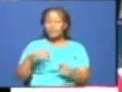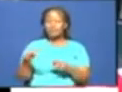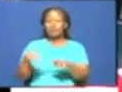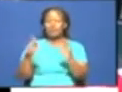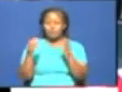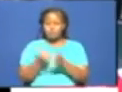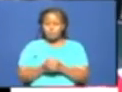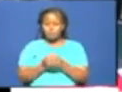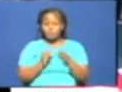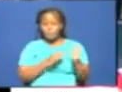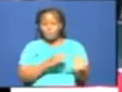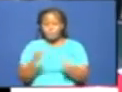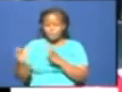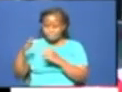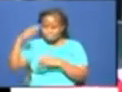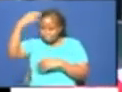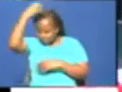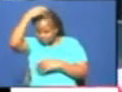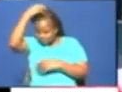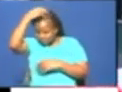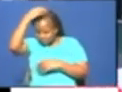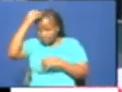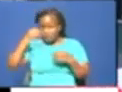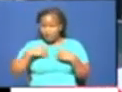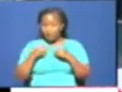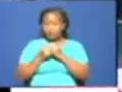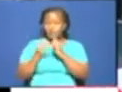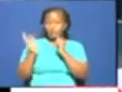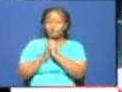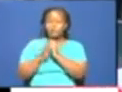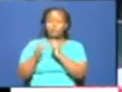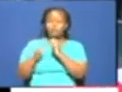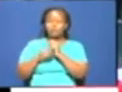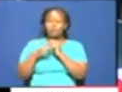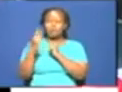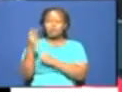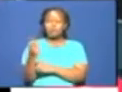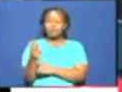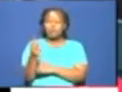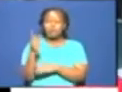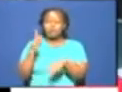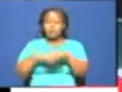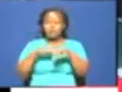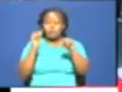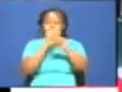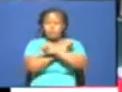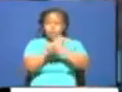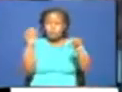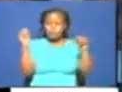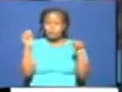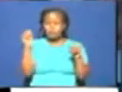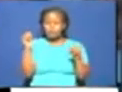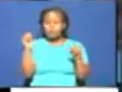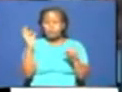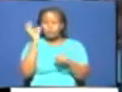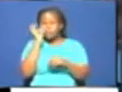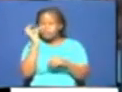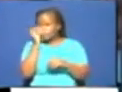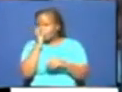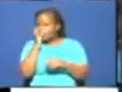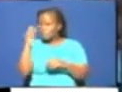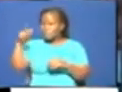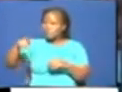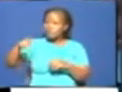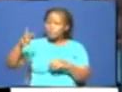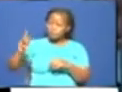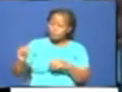port dates back to 1972, when President Mwai Kibaki was finance minister. It